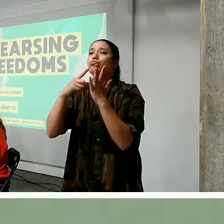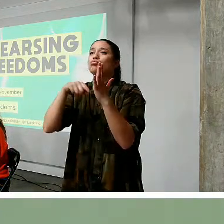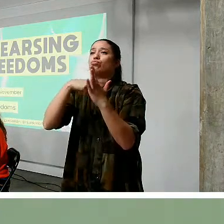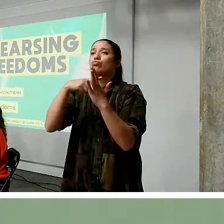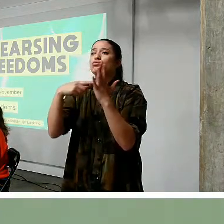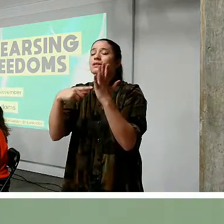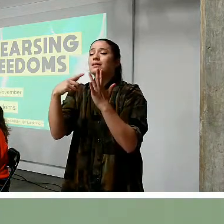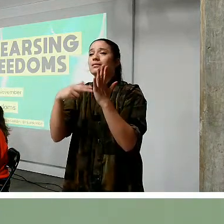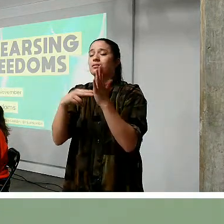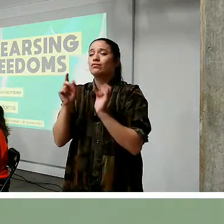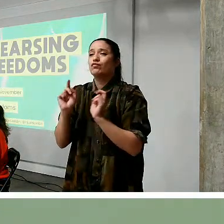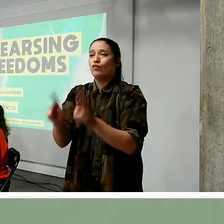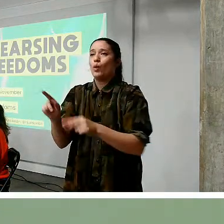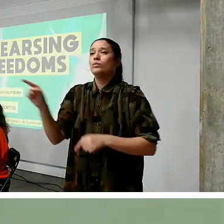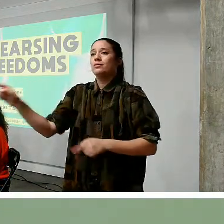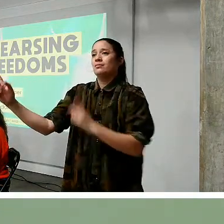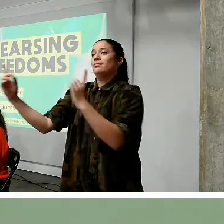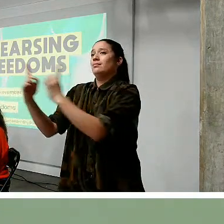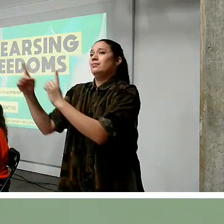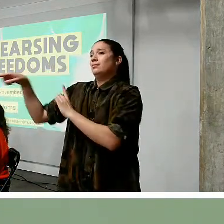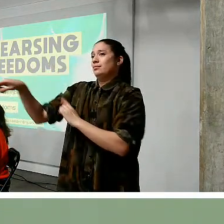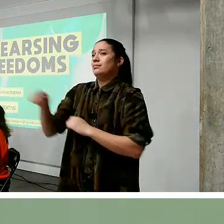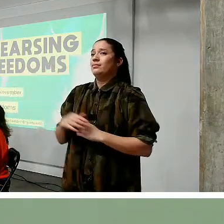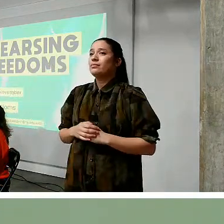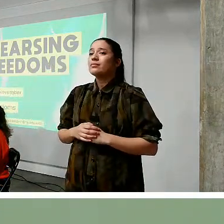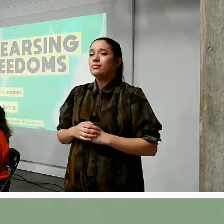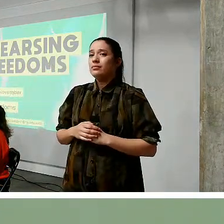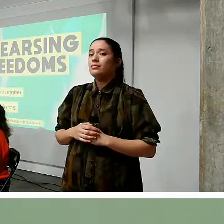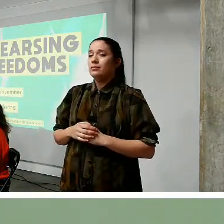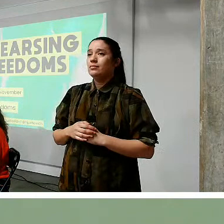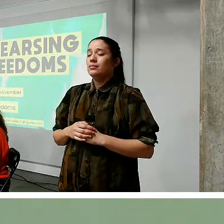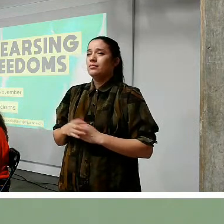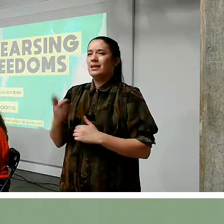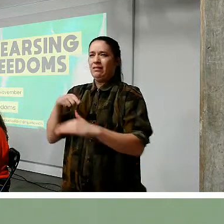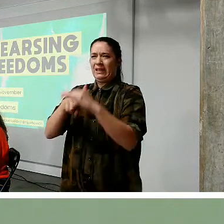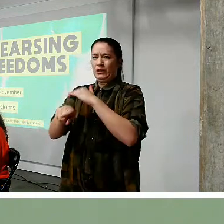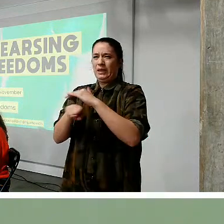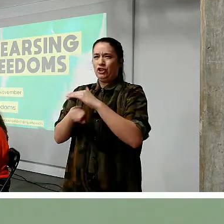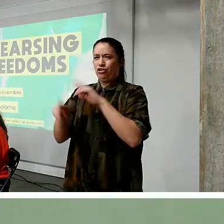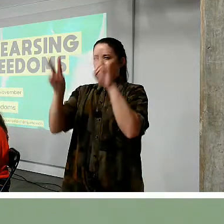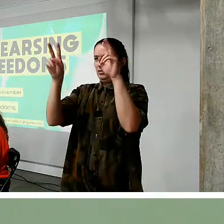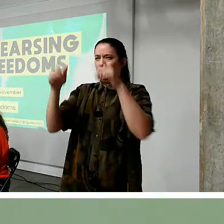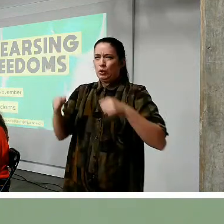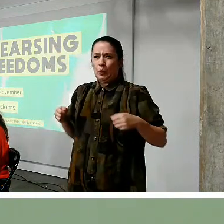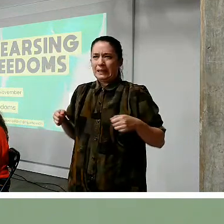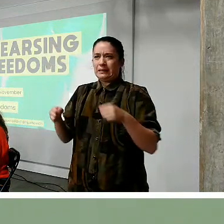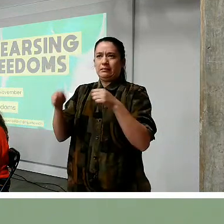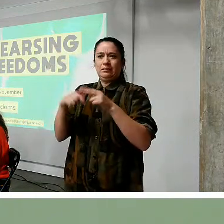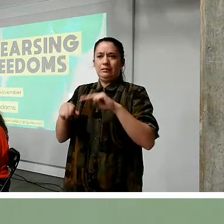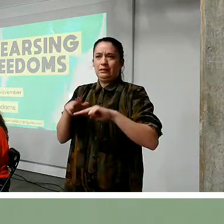okay? And there are evacuation swings available to use if needed.